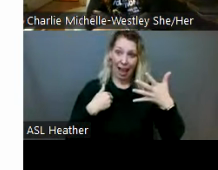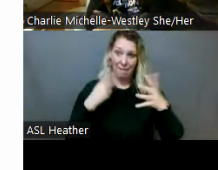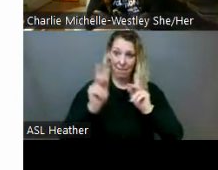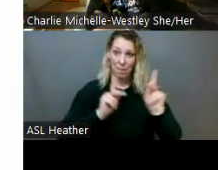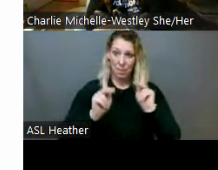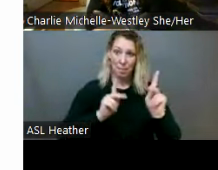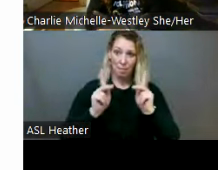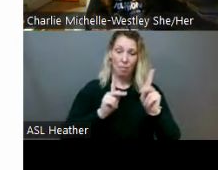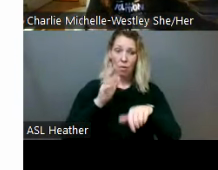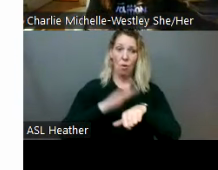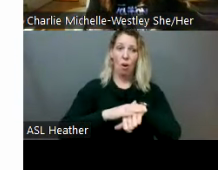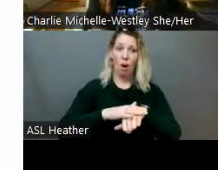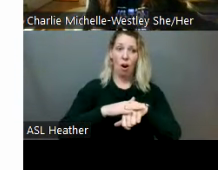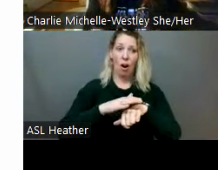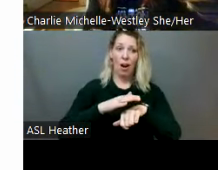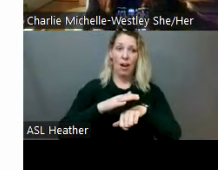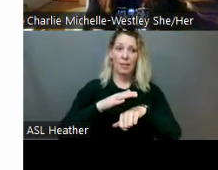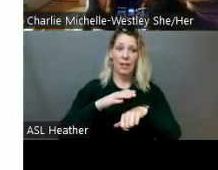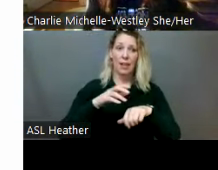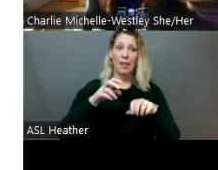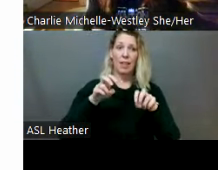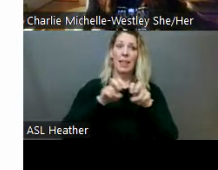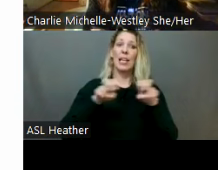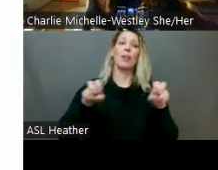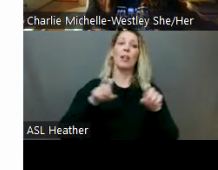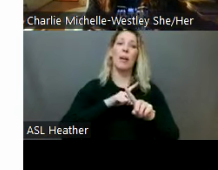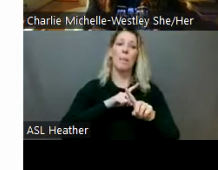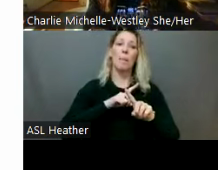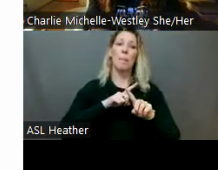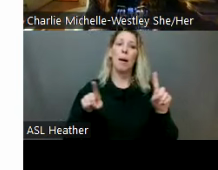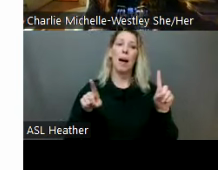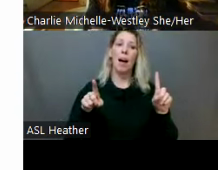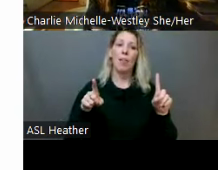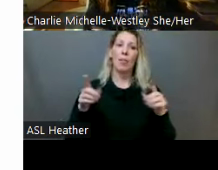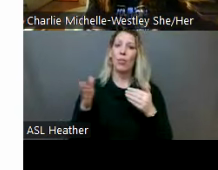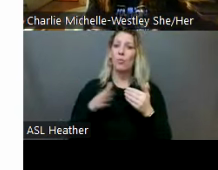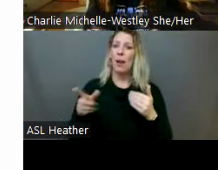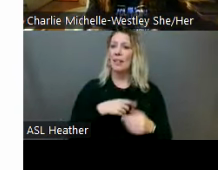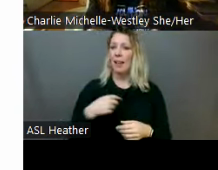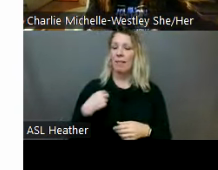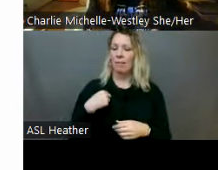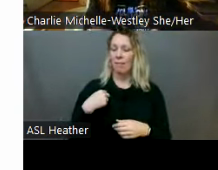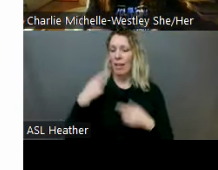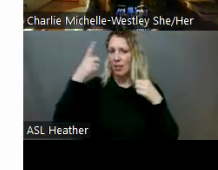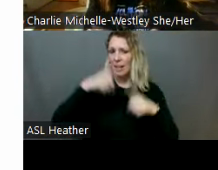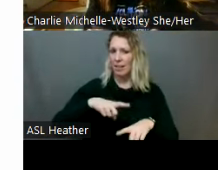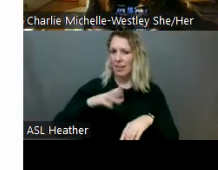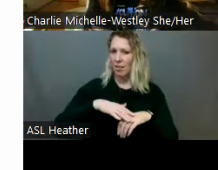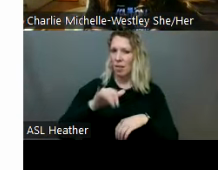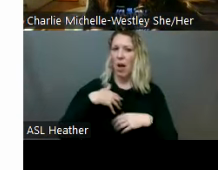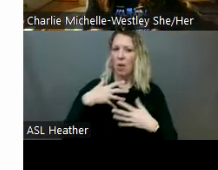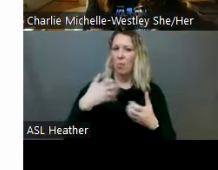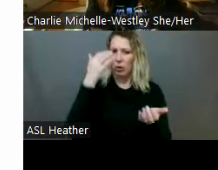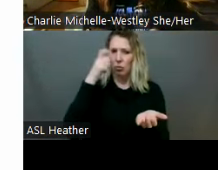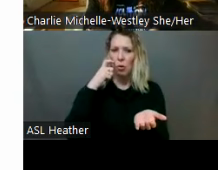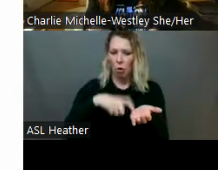the hearings panel, but I think the rest of us came to consensus on that. So I just want to acknowledge